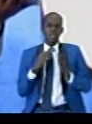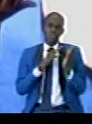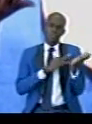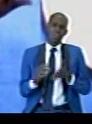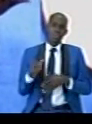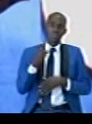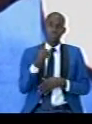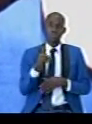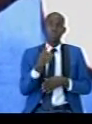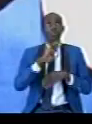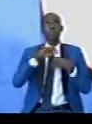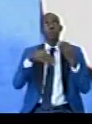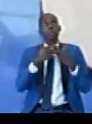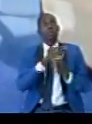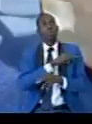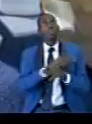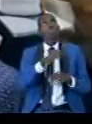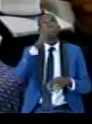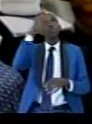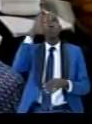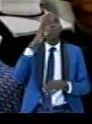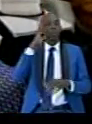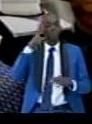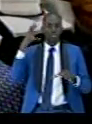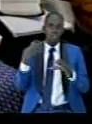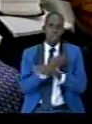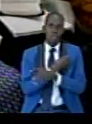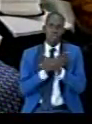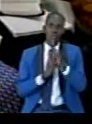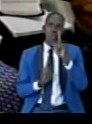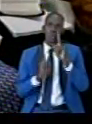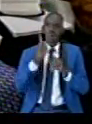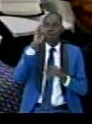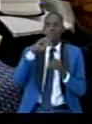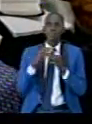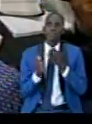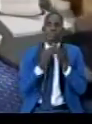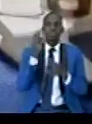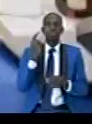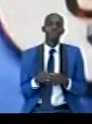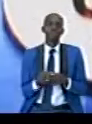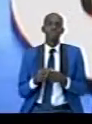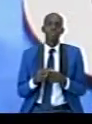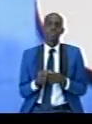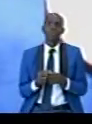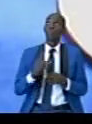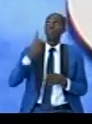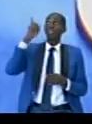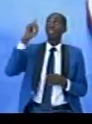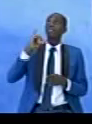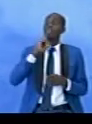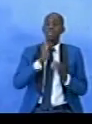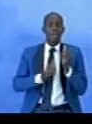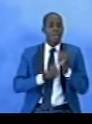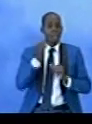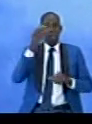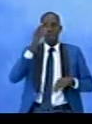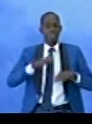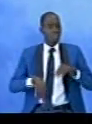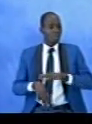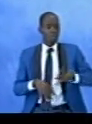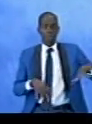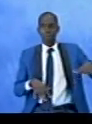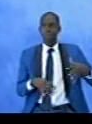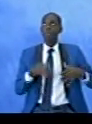the Almighty God will take you up. Yeah. Is higher than them, is